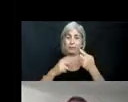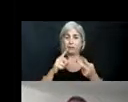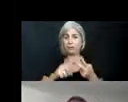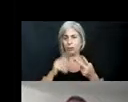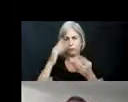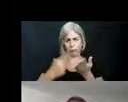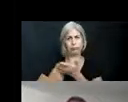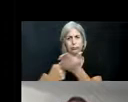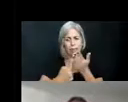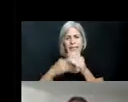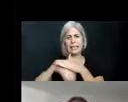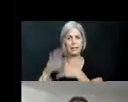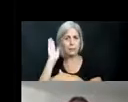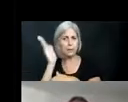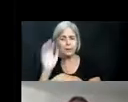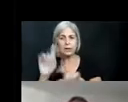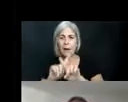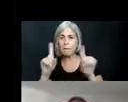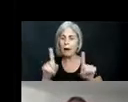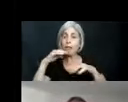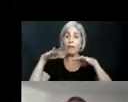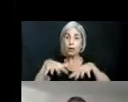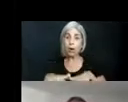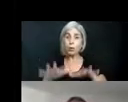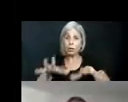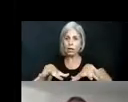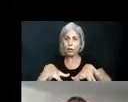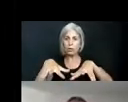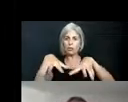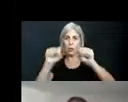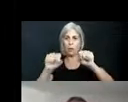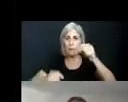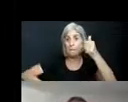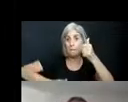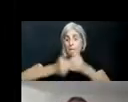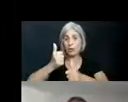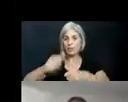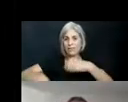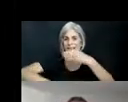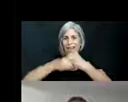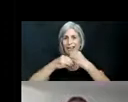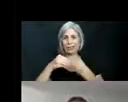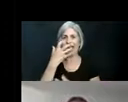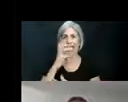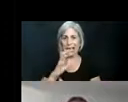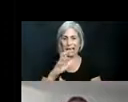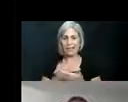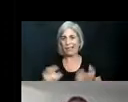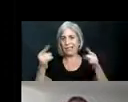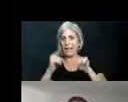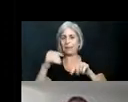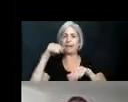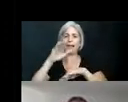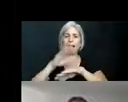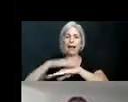later in the presentation, but basically the ocean absorbs the majority of the extra heat that we're putting out into the atmosphere.